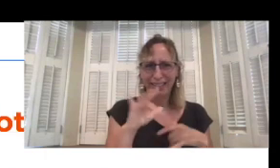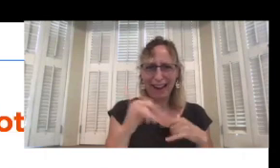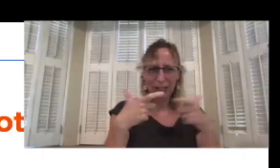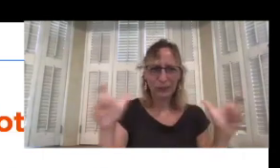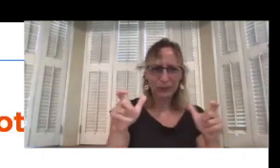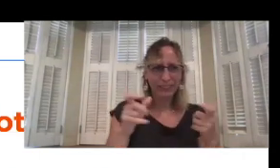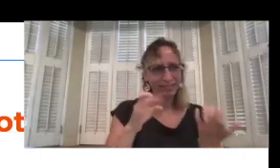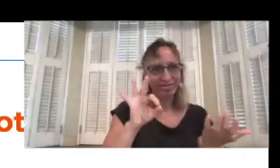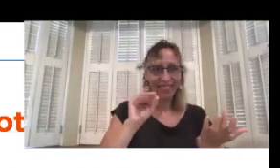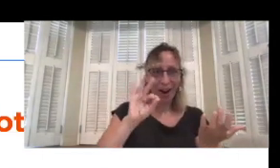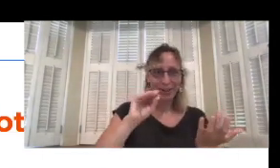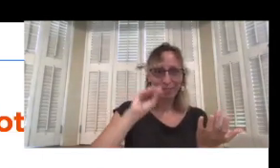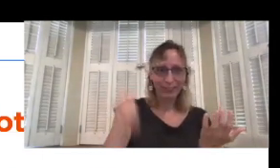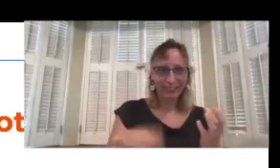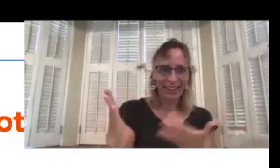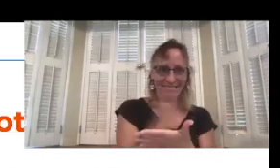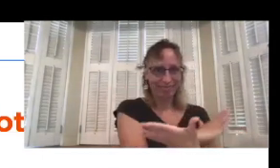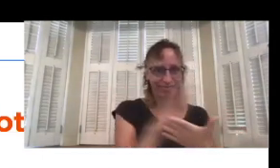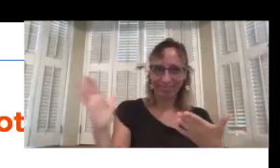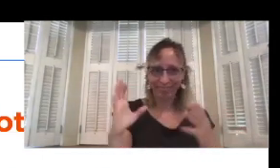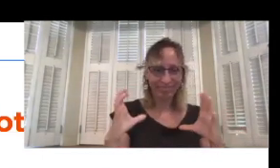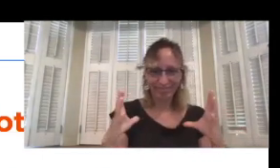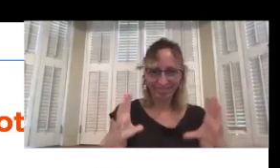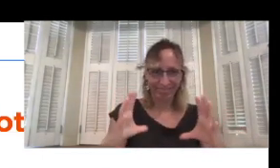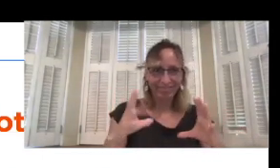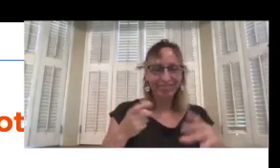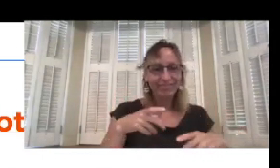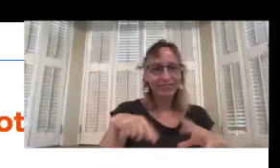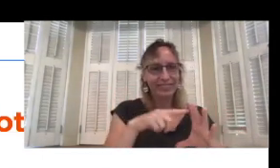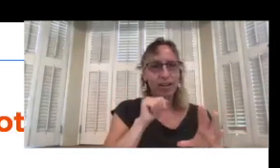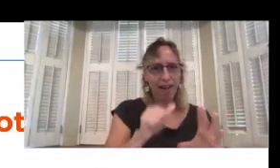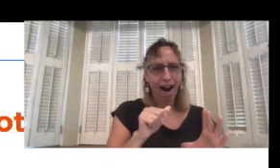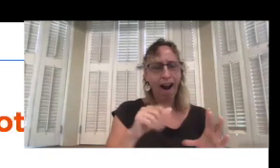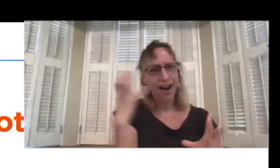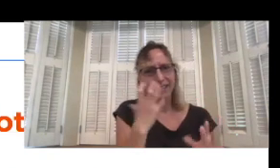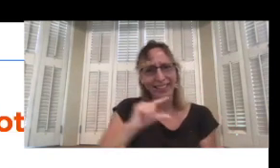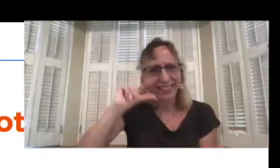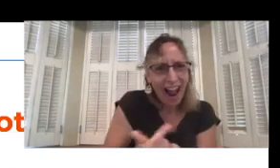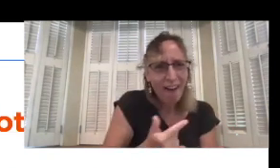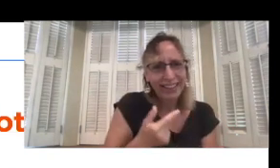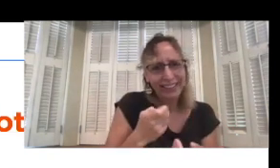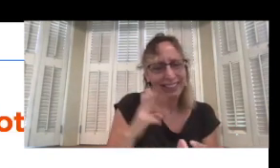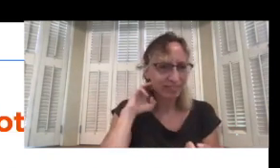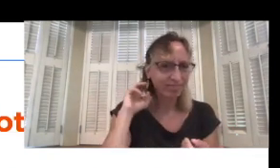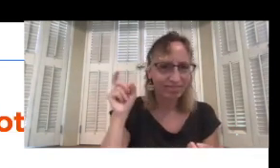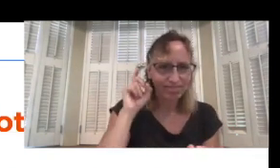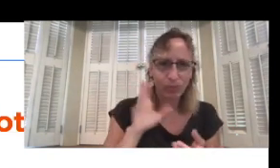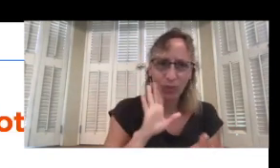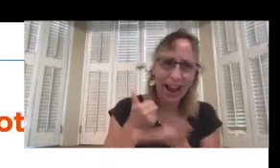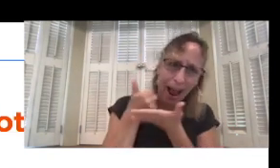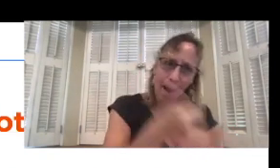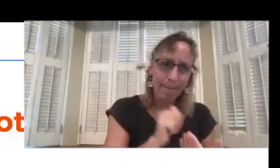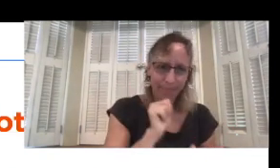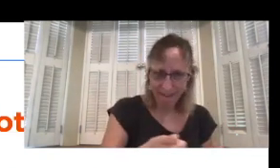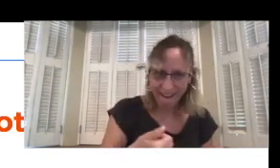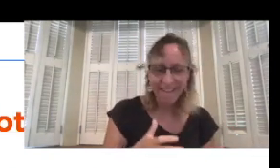40% of people say that CIs feel, or 47 to 50% say that they feel like they did not benefit from